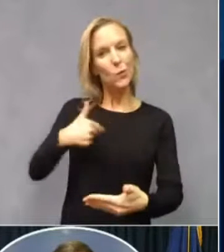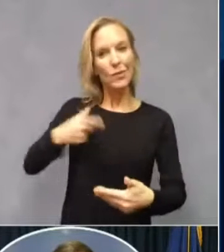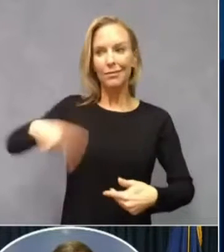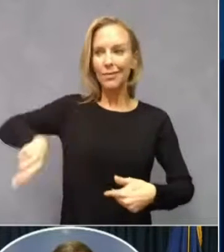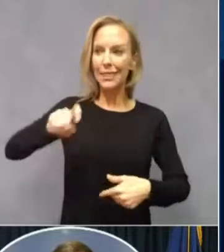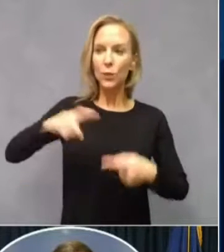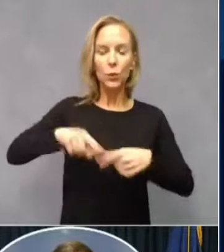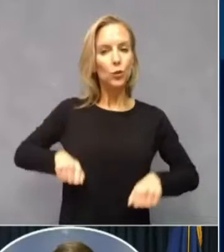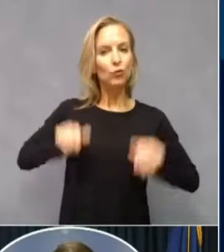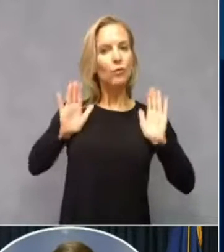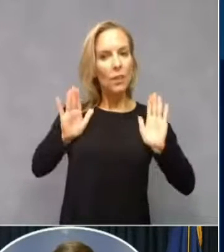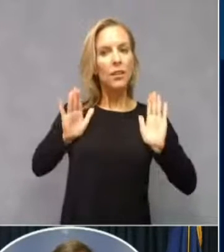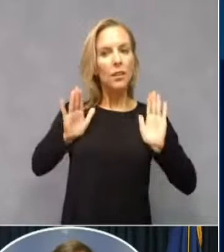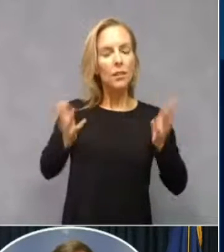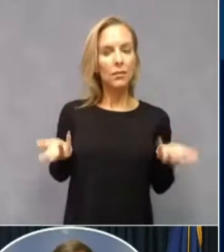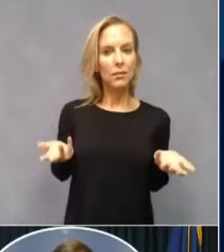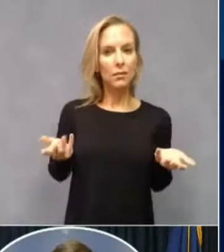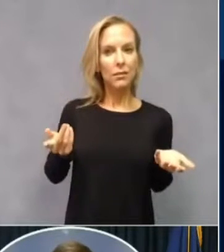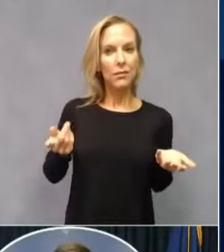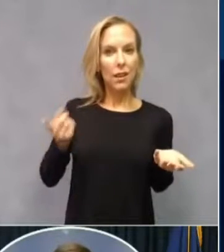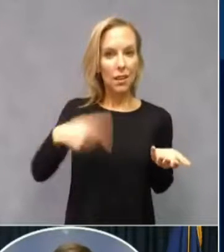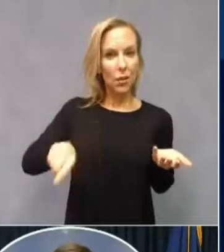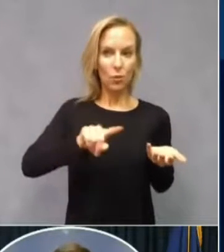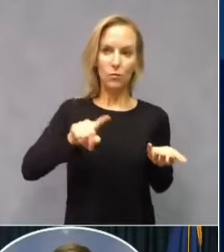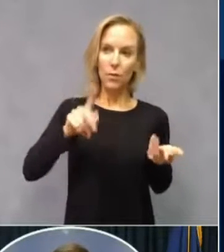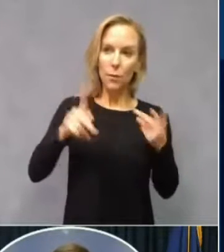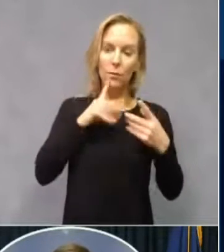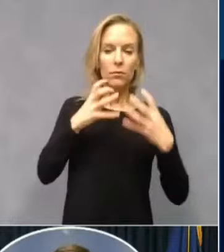lose. But if